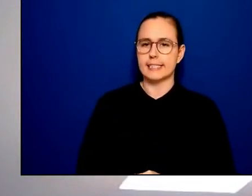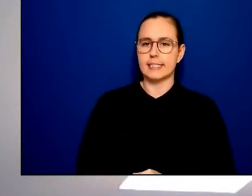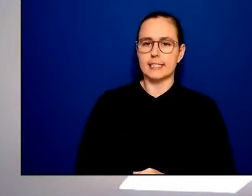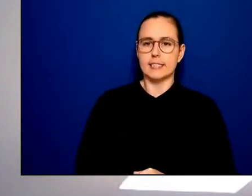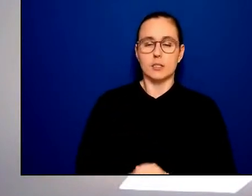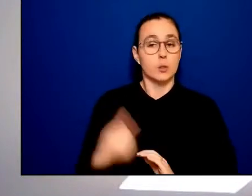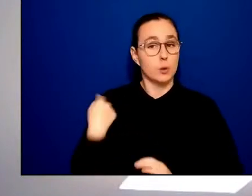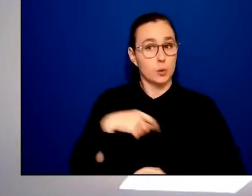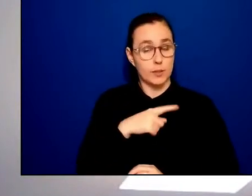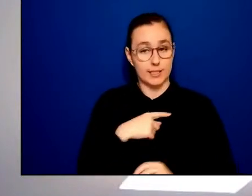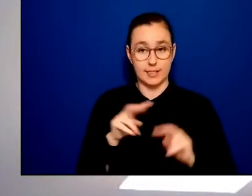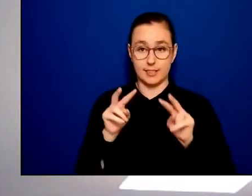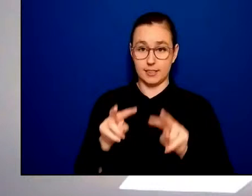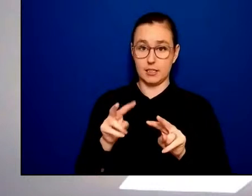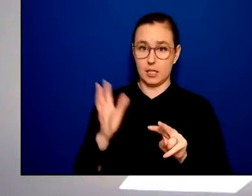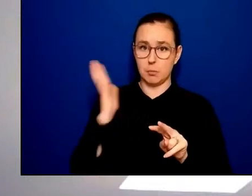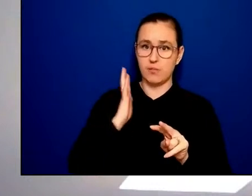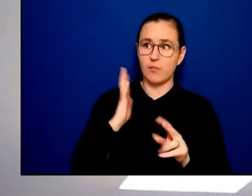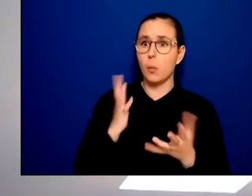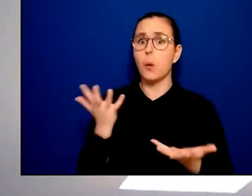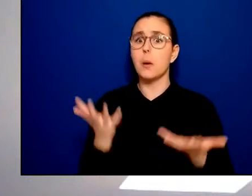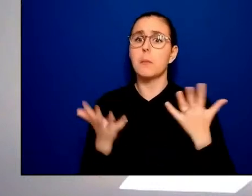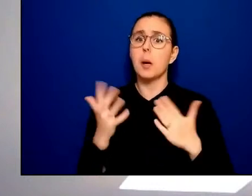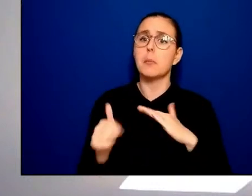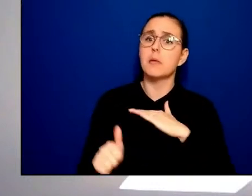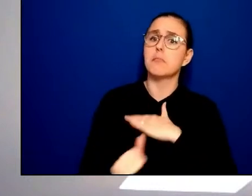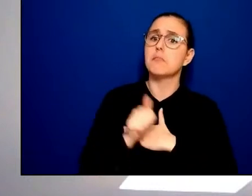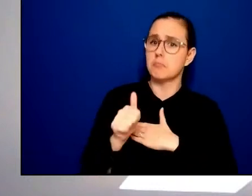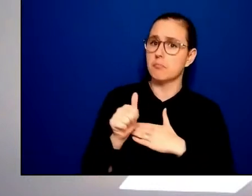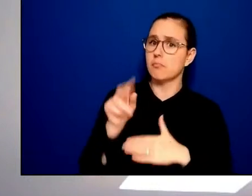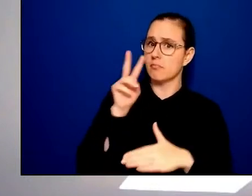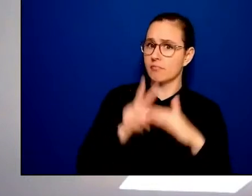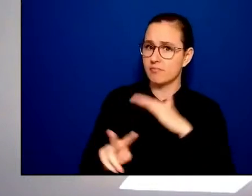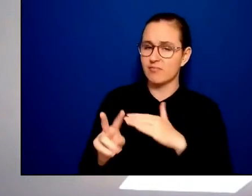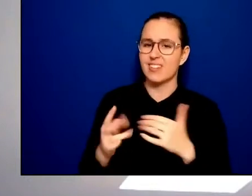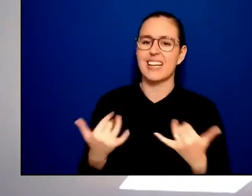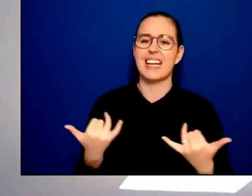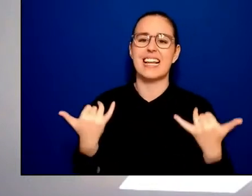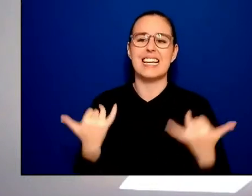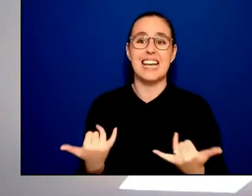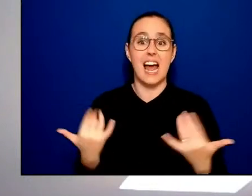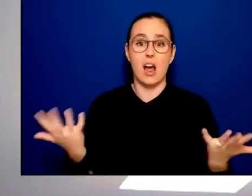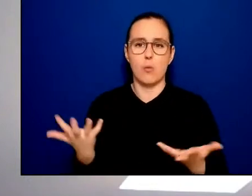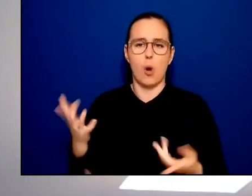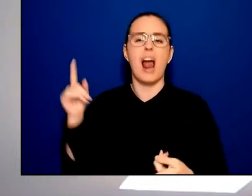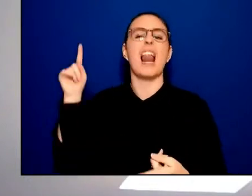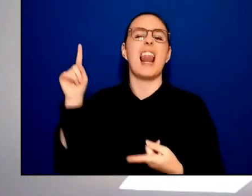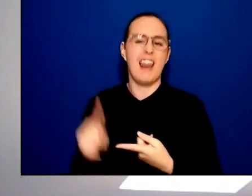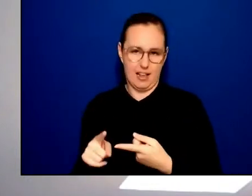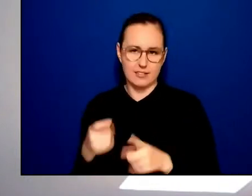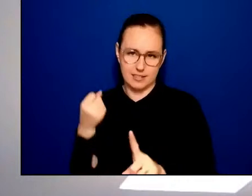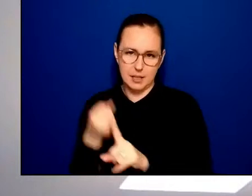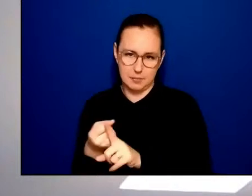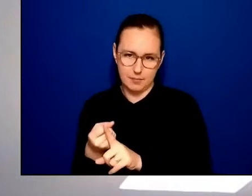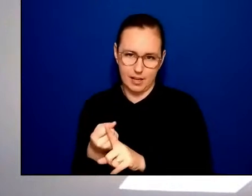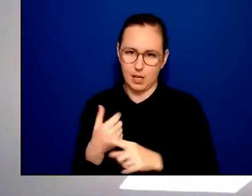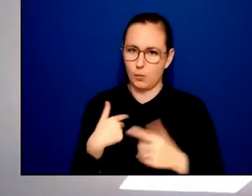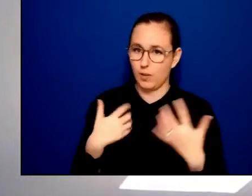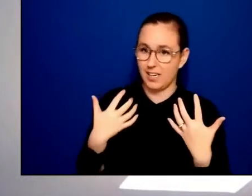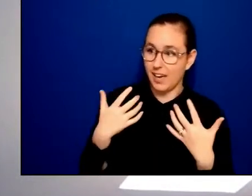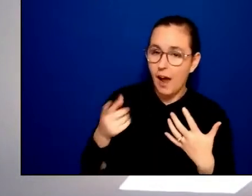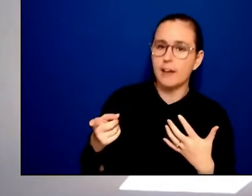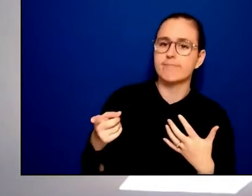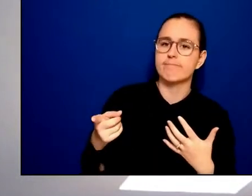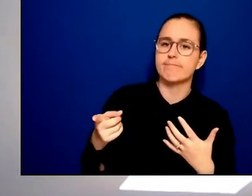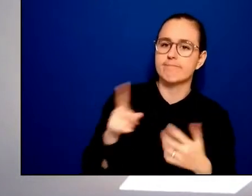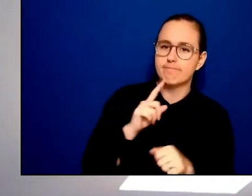impact-based forecasting, and this is the last thing that we would like to hear about such a big event. Just quickly, I'll recap the event and